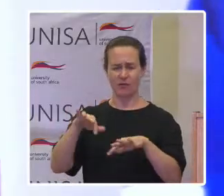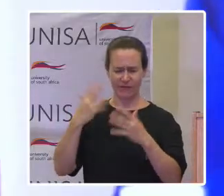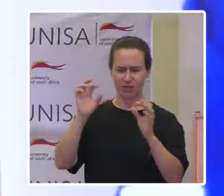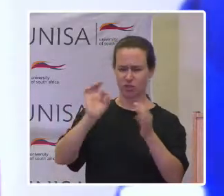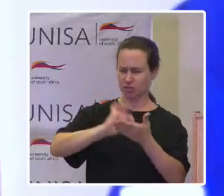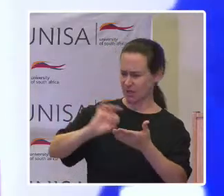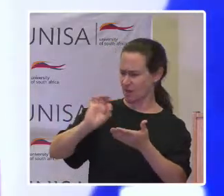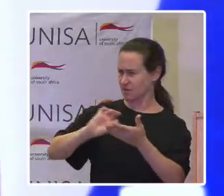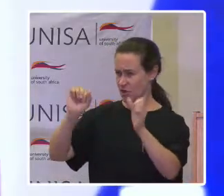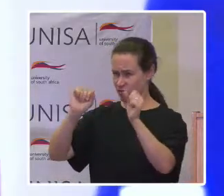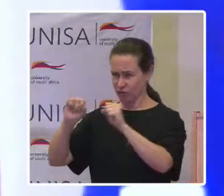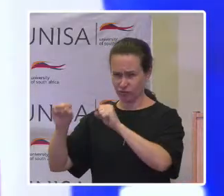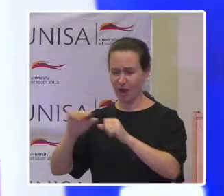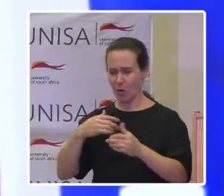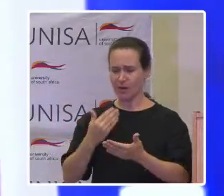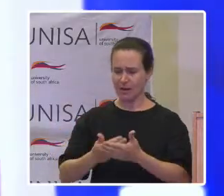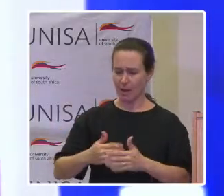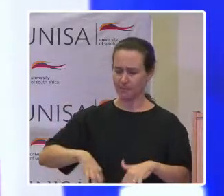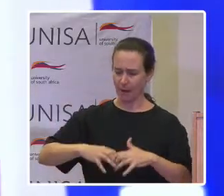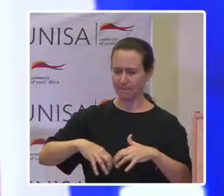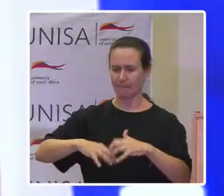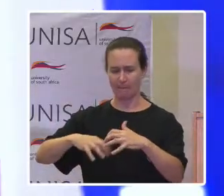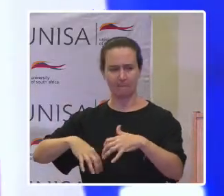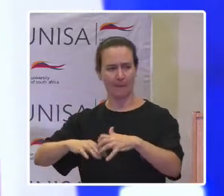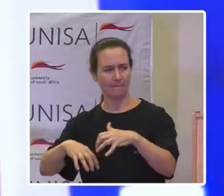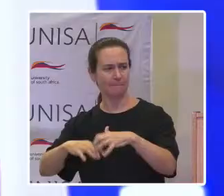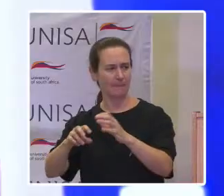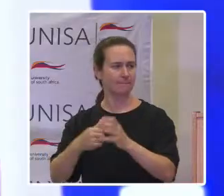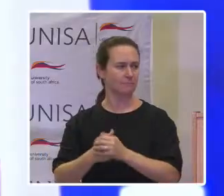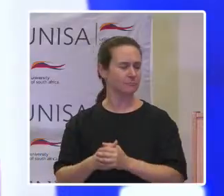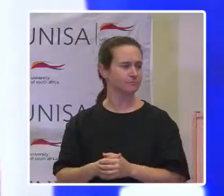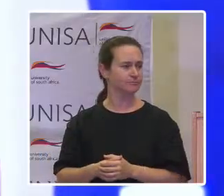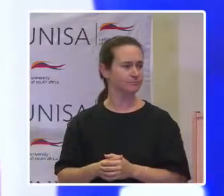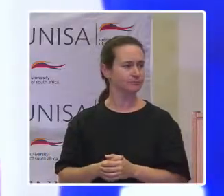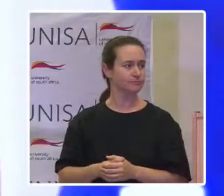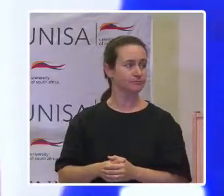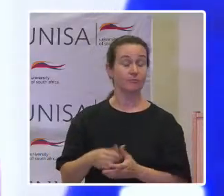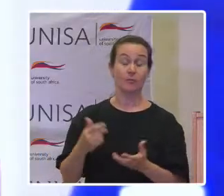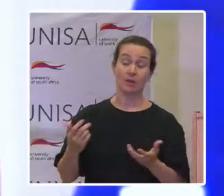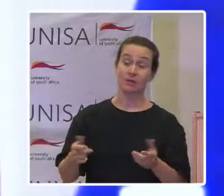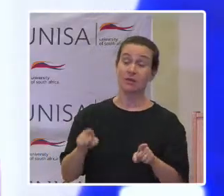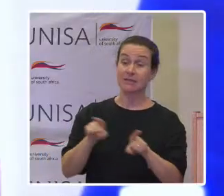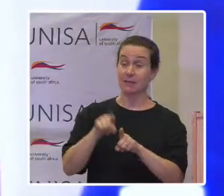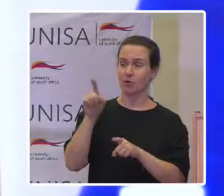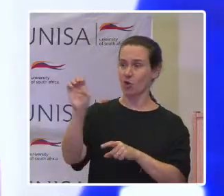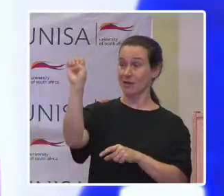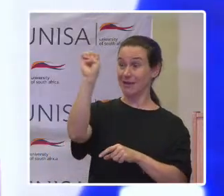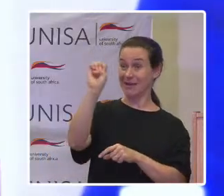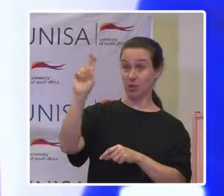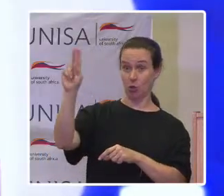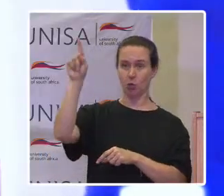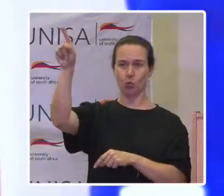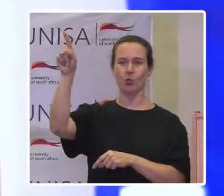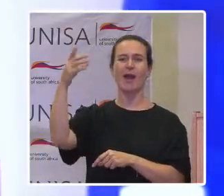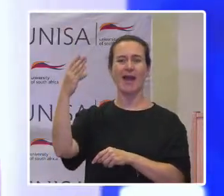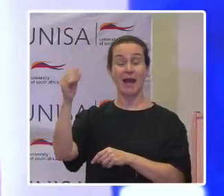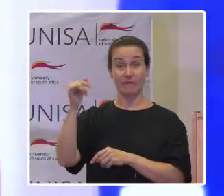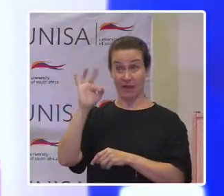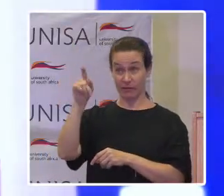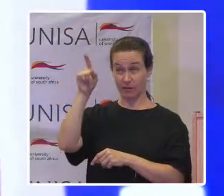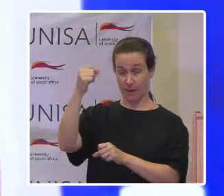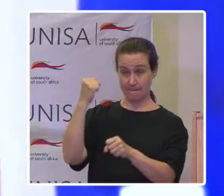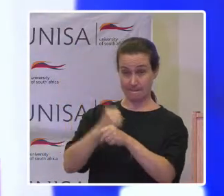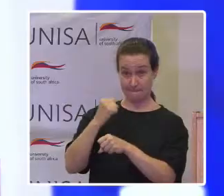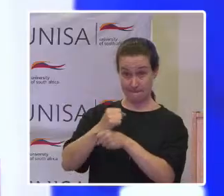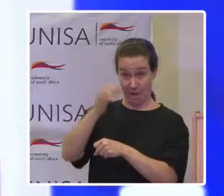continent. Unfortunately, as the AU, we are not a supranation, as is the case with the European Union, where when a decision is